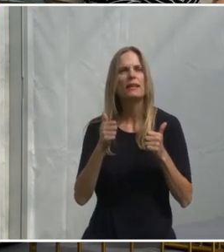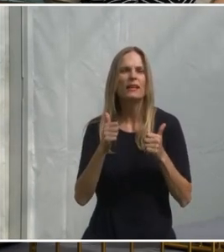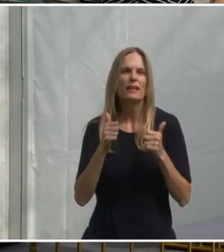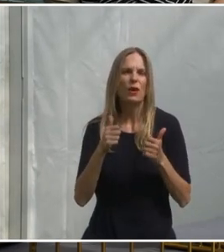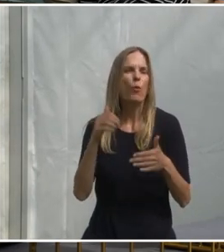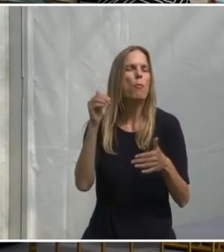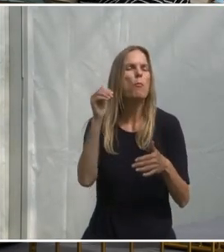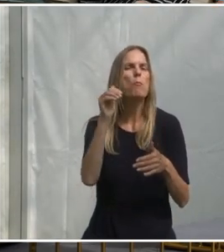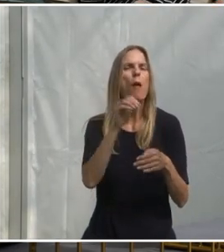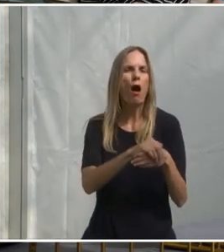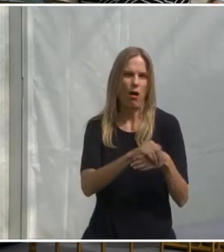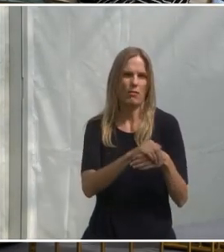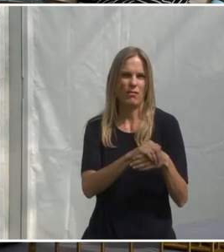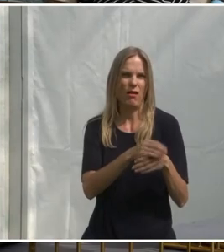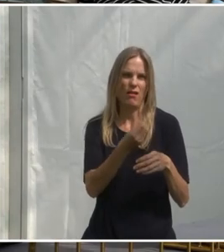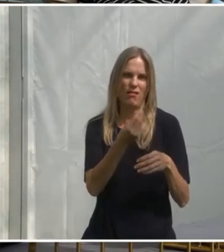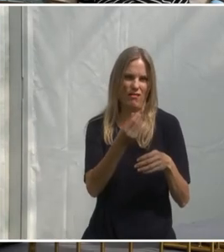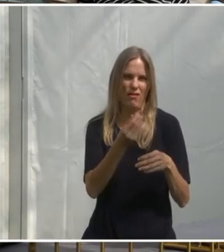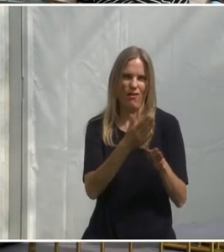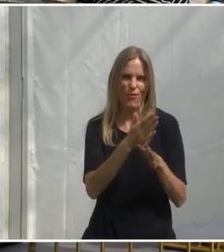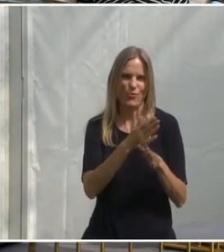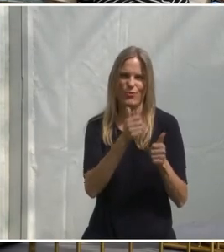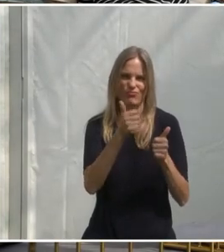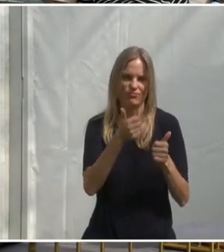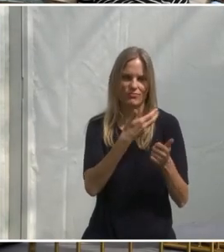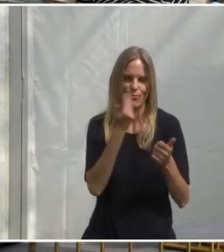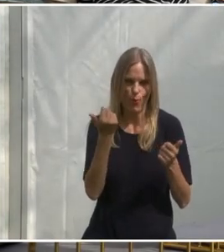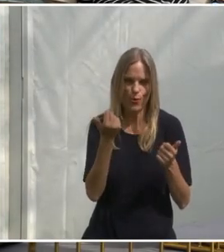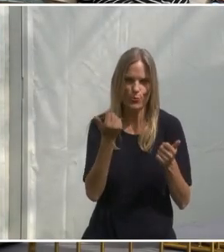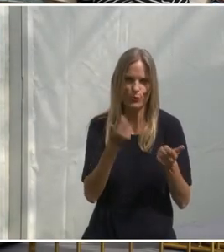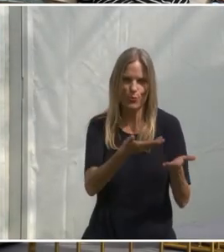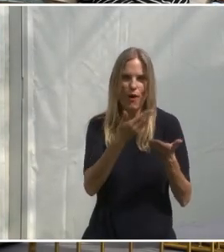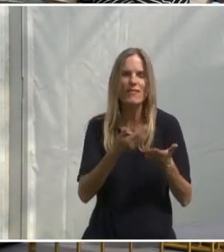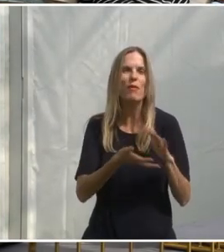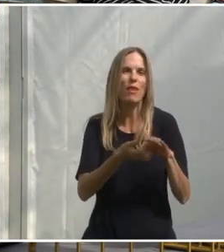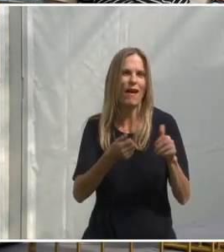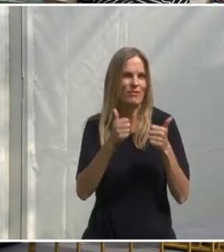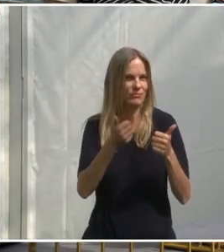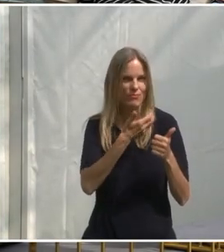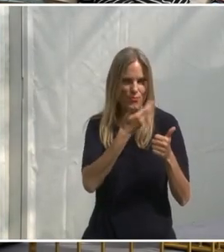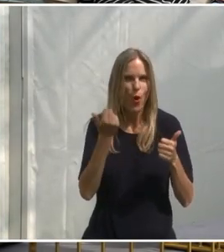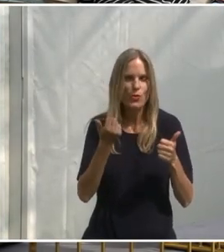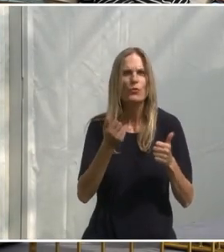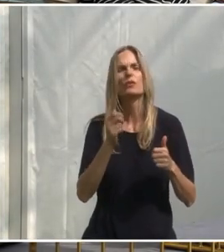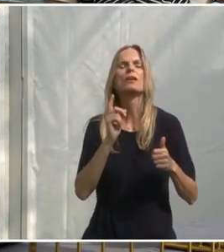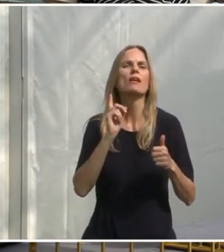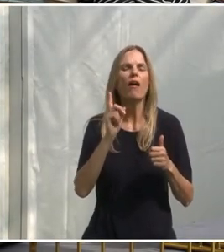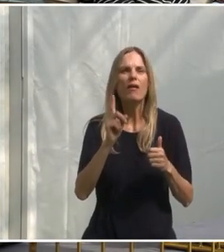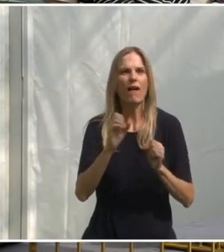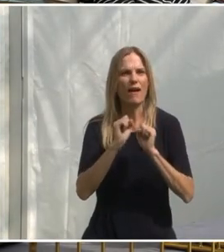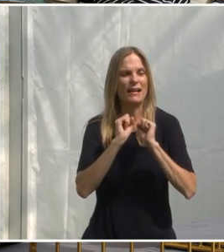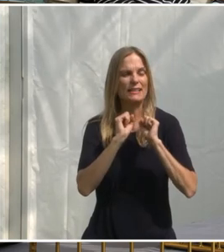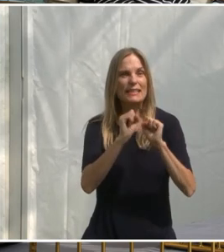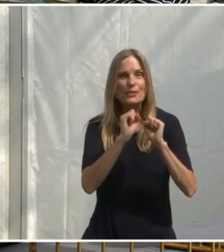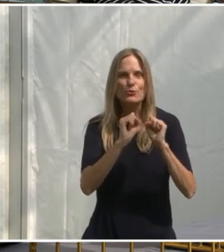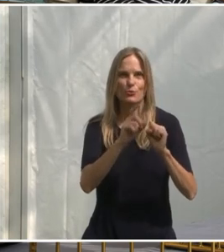to renovate the house because they are in Paide, not in Tallinn. Then they didn't got the insurance because they don't have yet the house ready, they